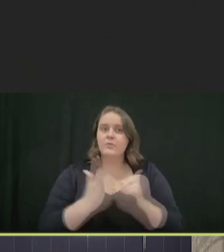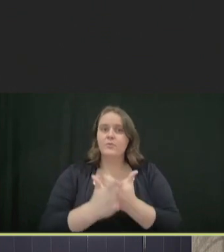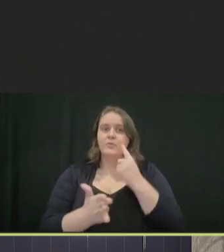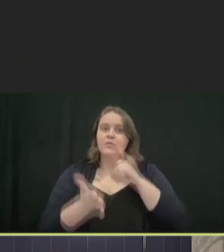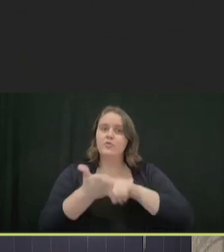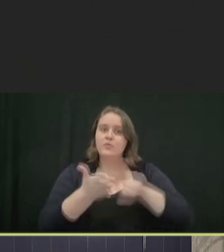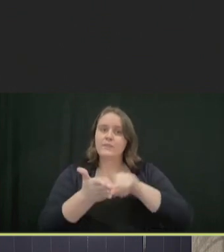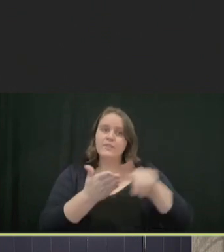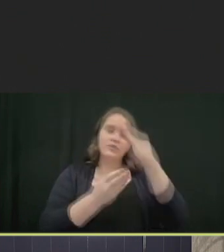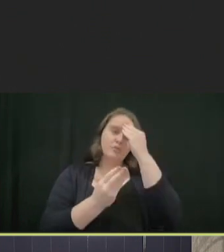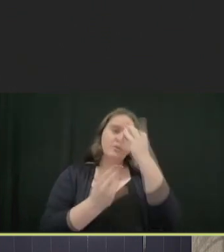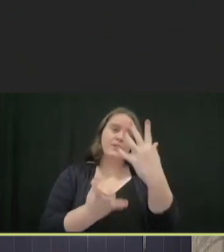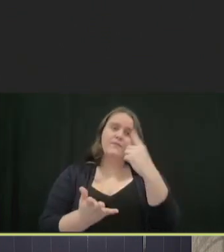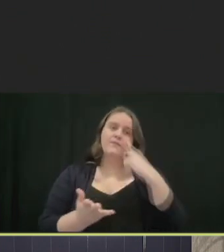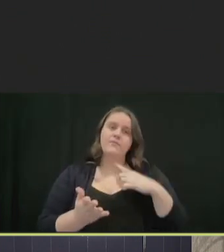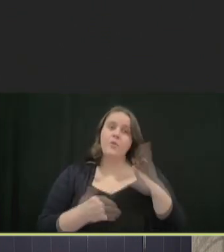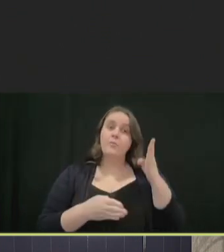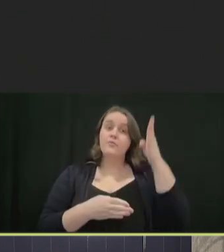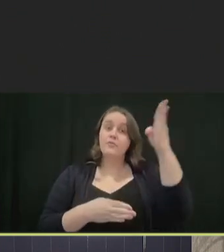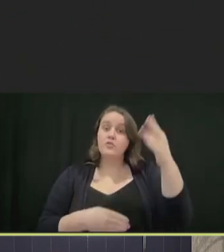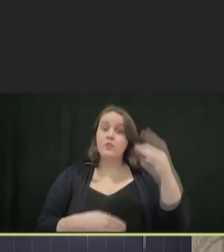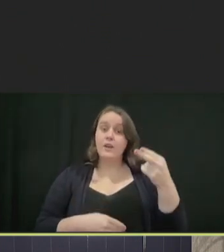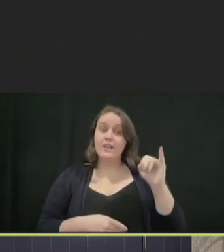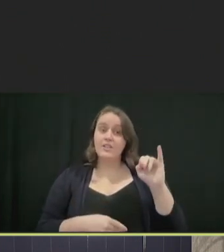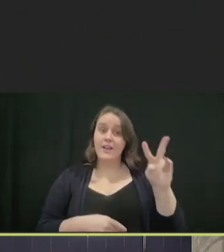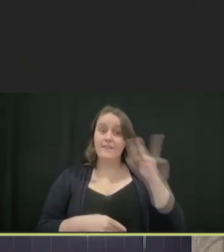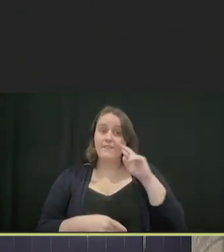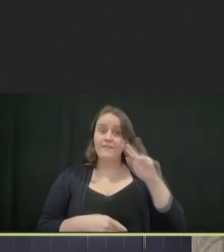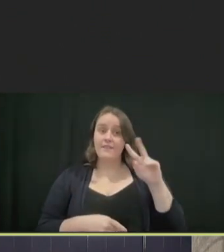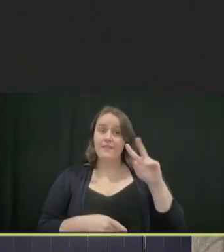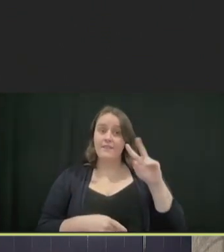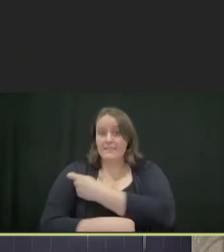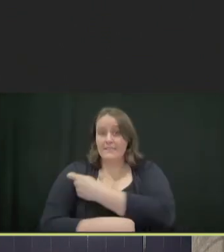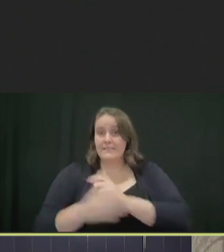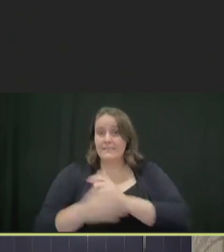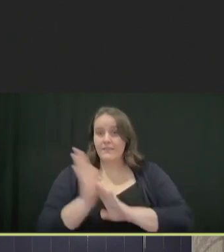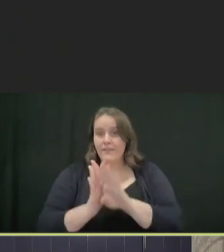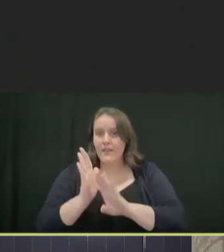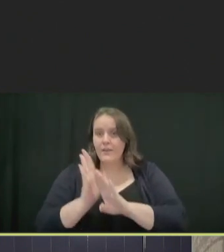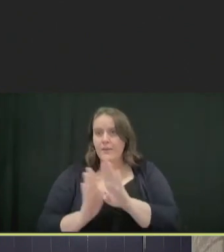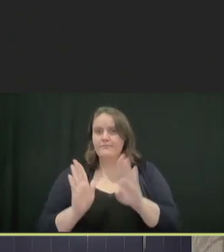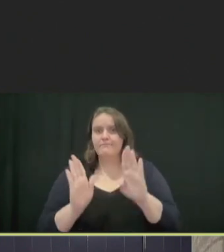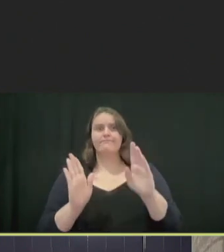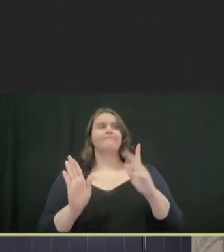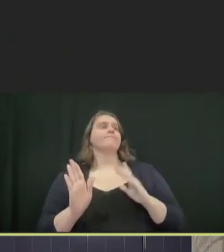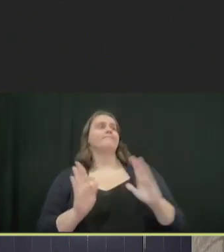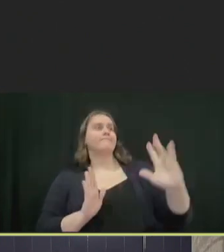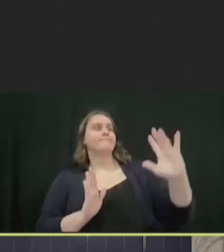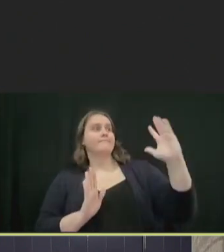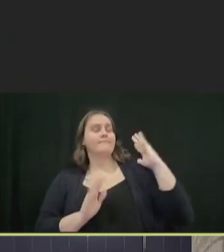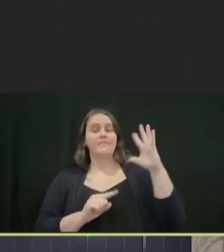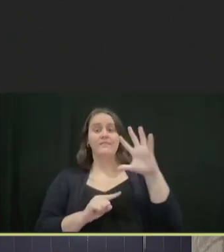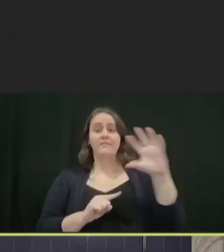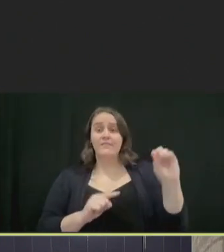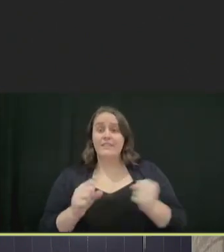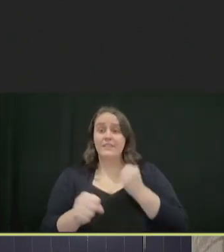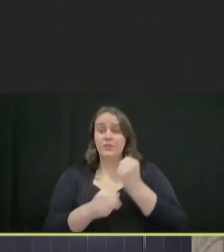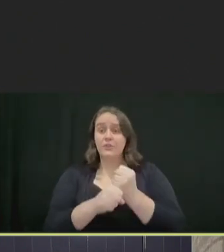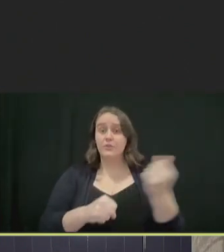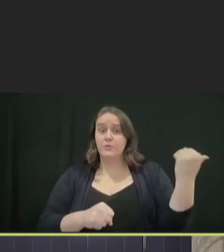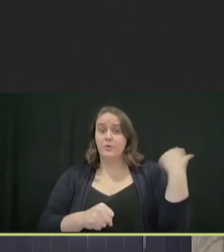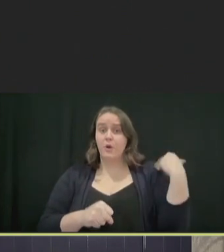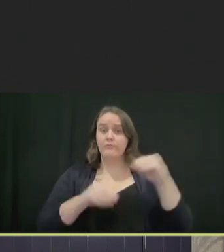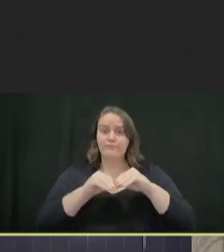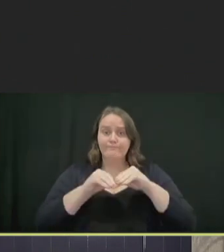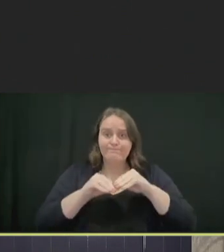decade, scientists are still pouring in their time and resources into developing vaccine candidates for this virus. In this session,